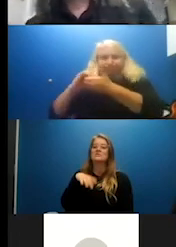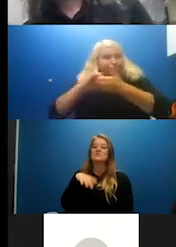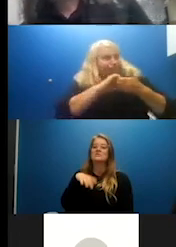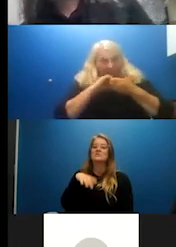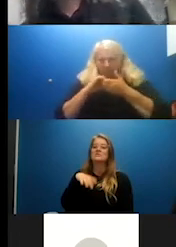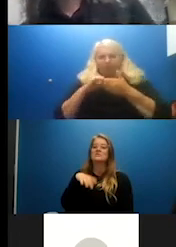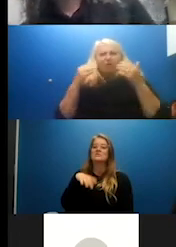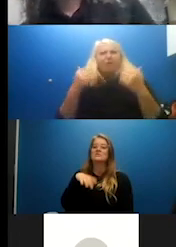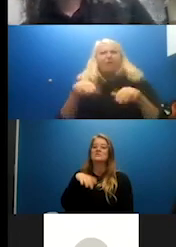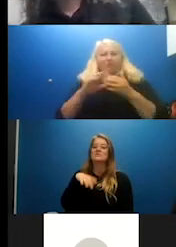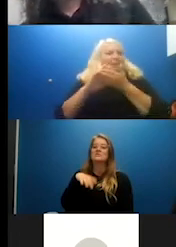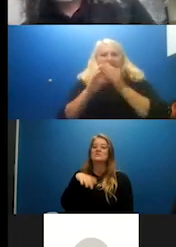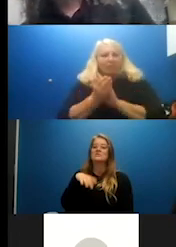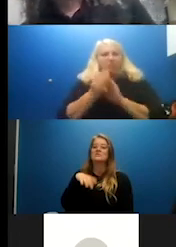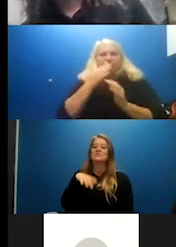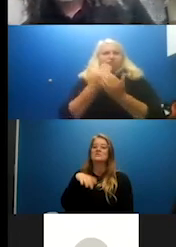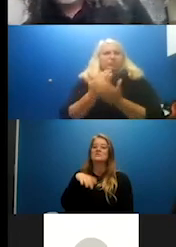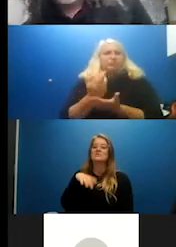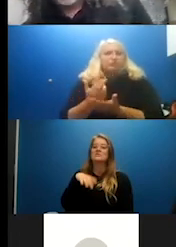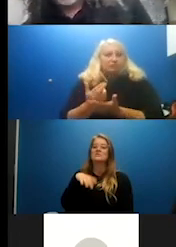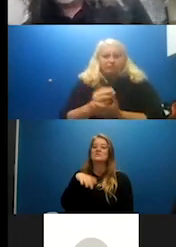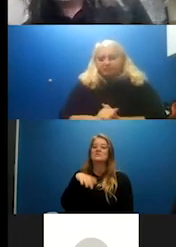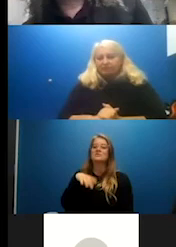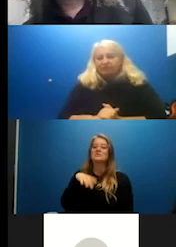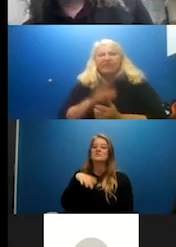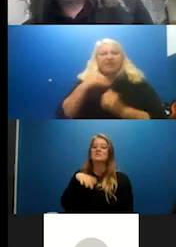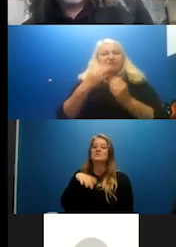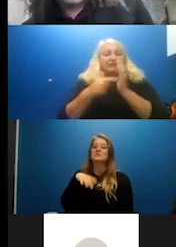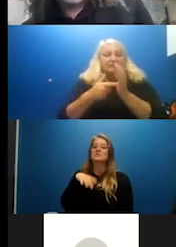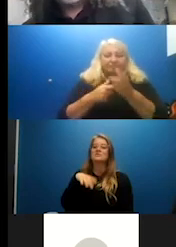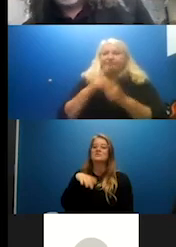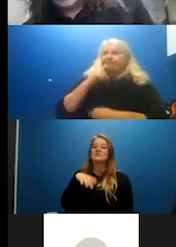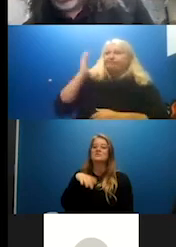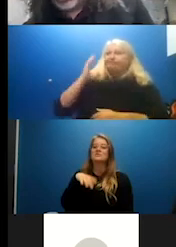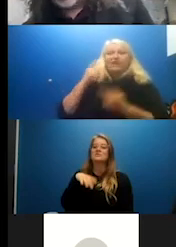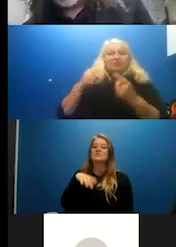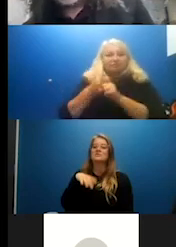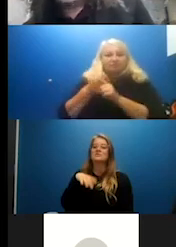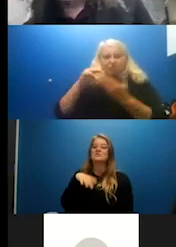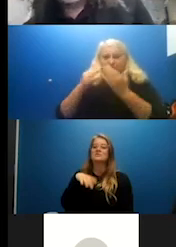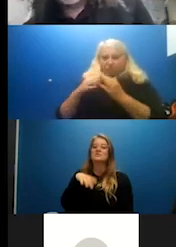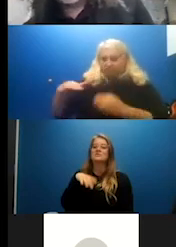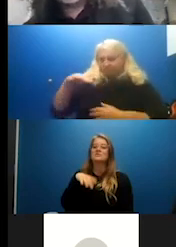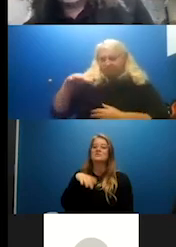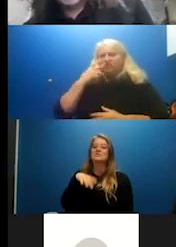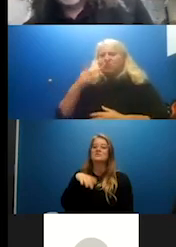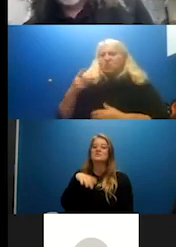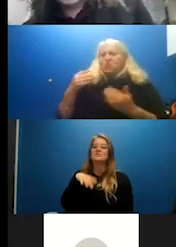slide. I have worked in a community where there was a devastating series of youth